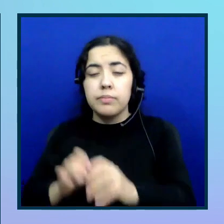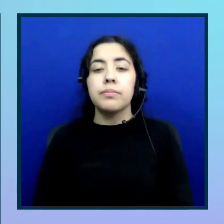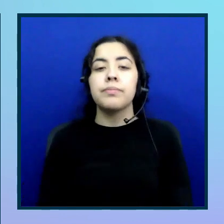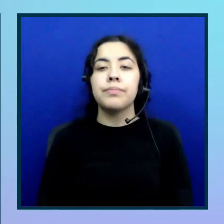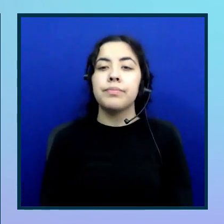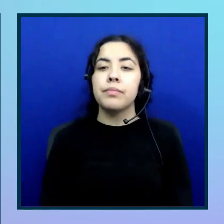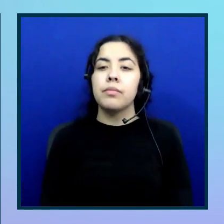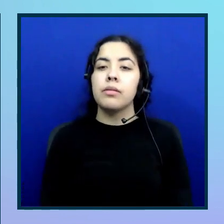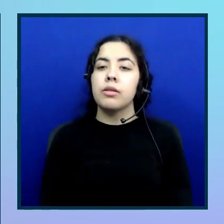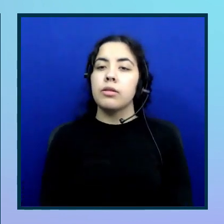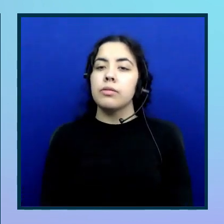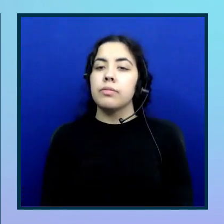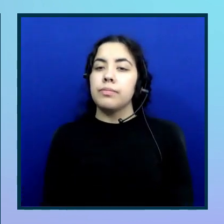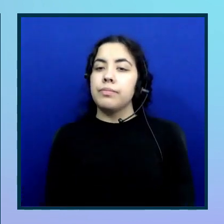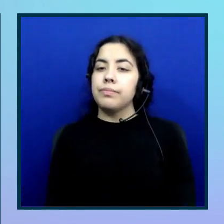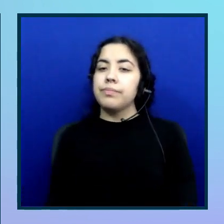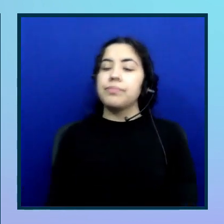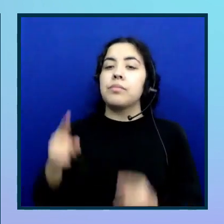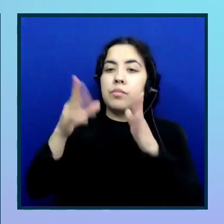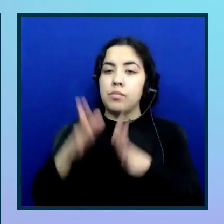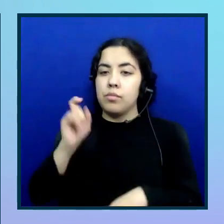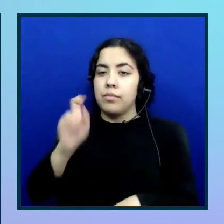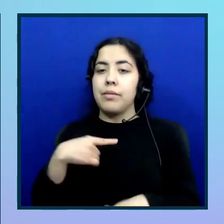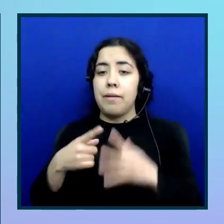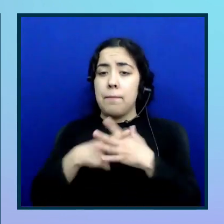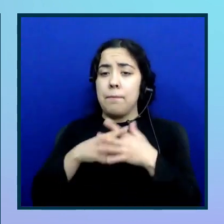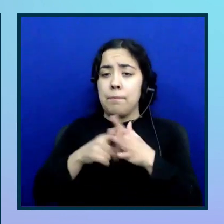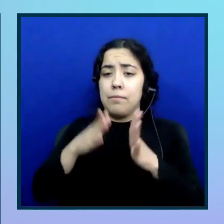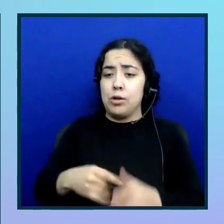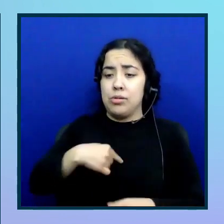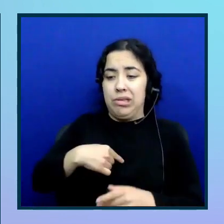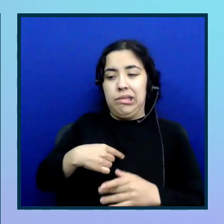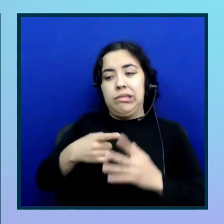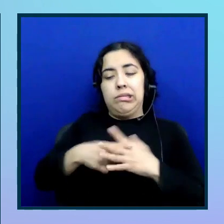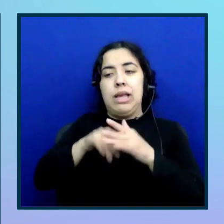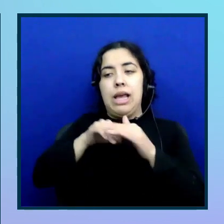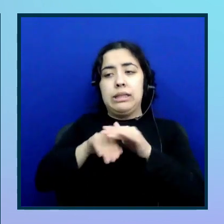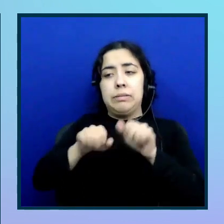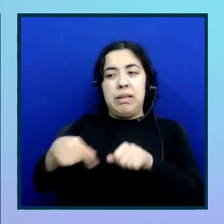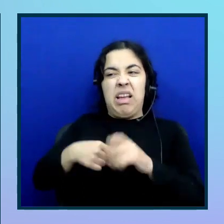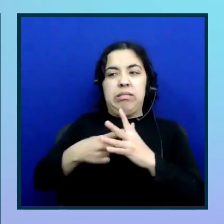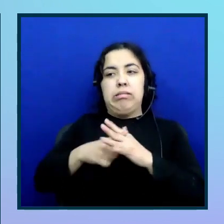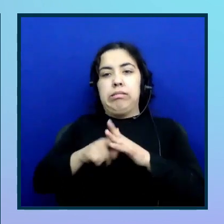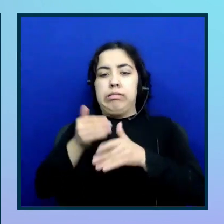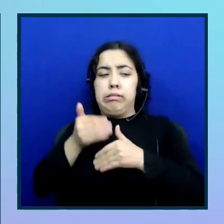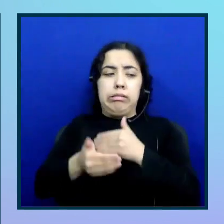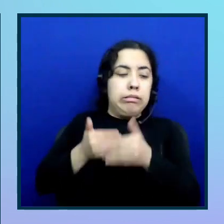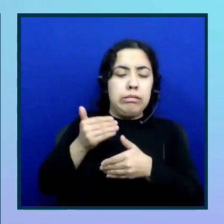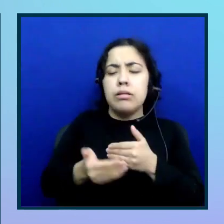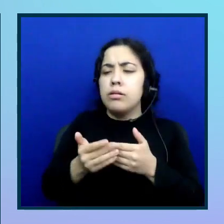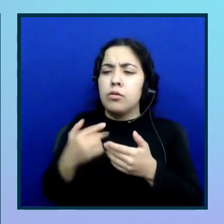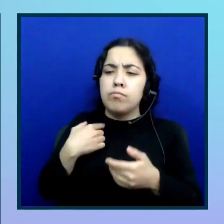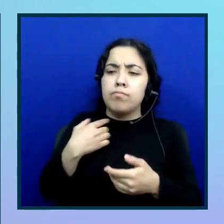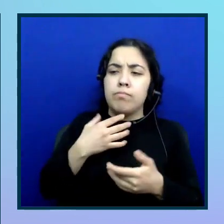All right. So this person says that they're a beginner to accessibility. So they were wondering how to know which level